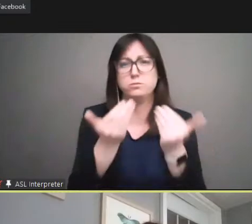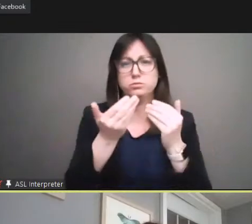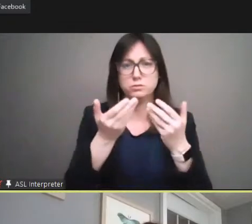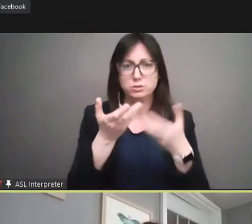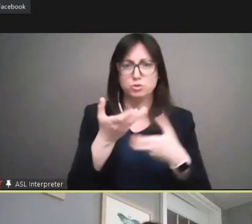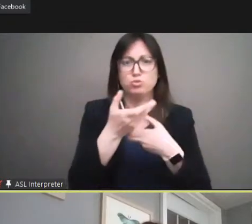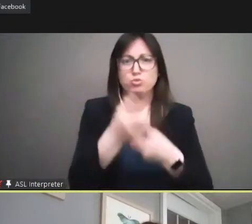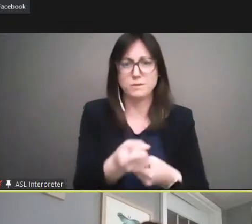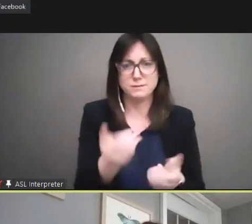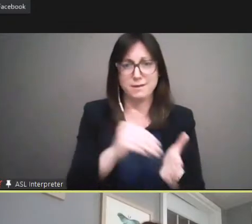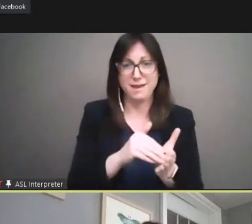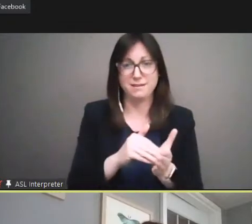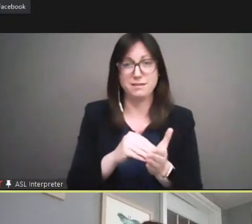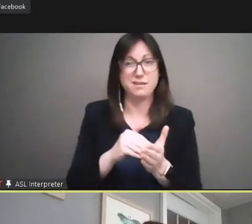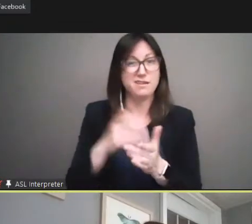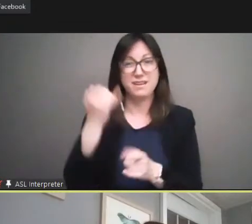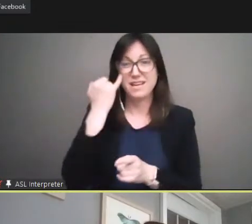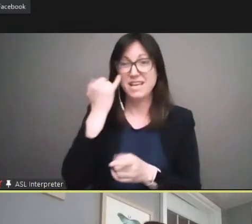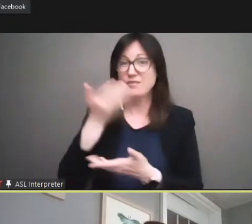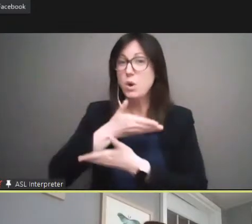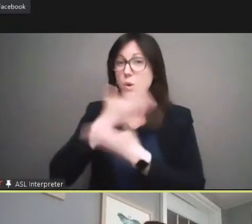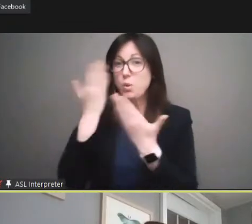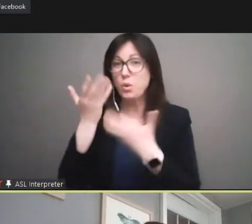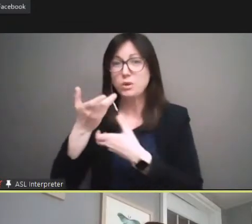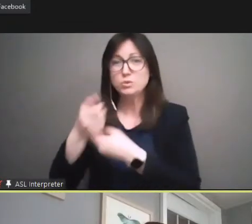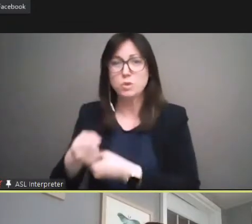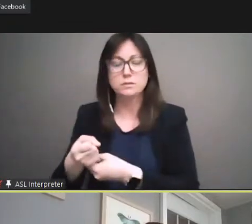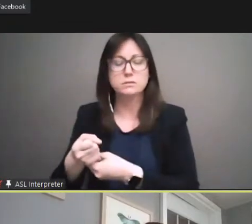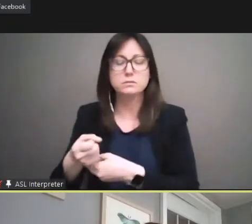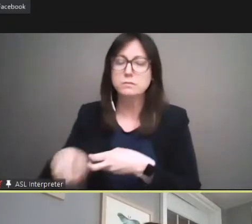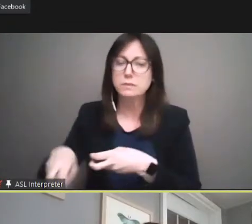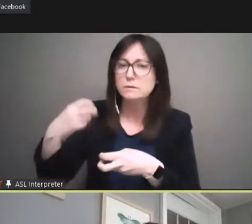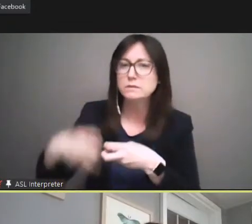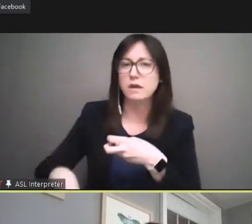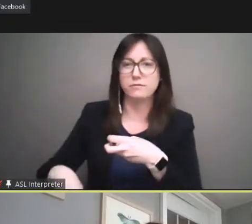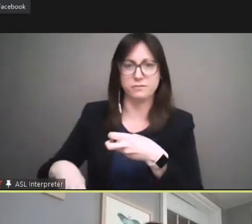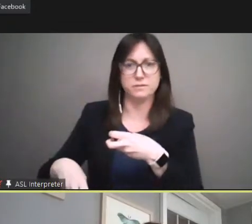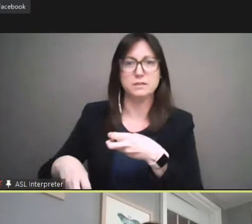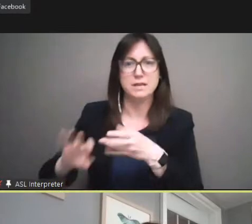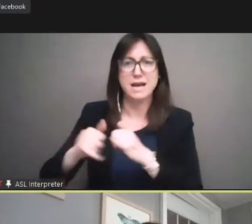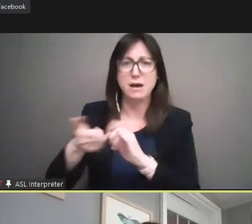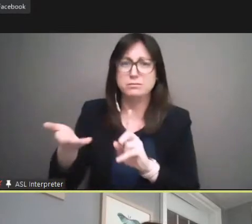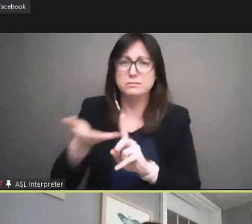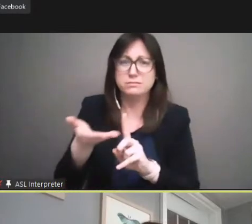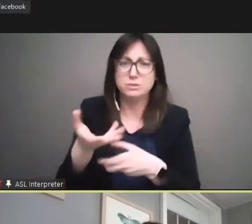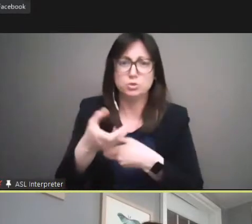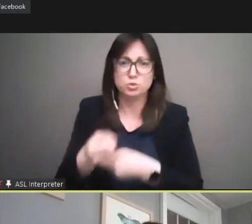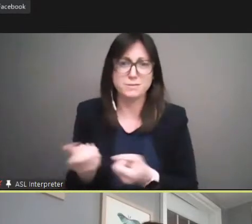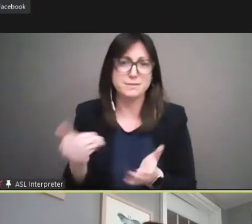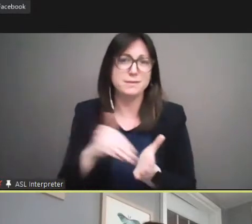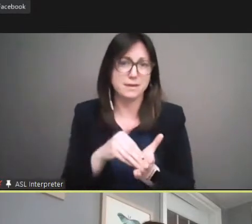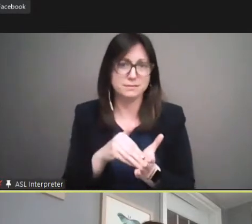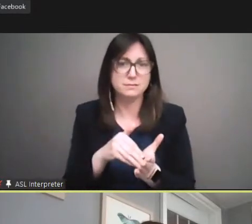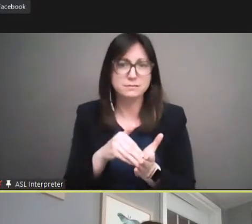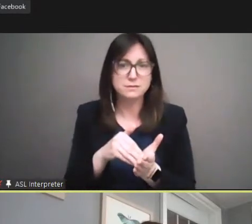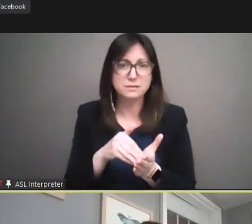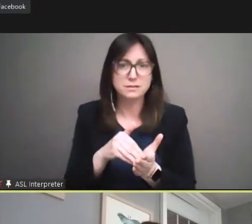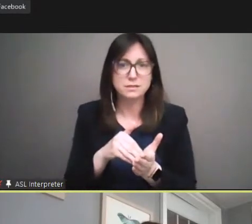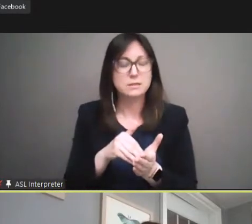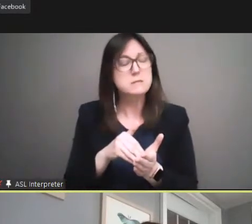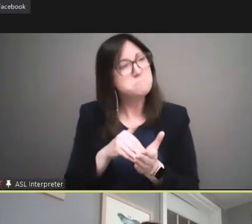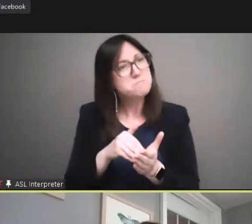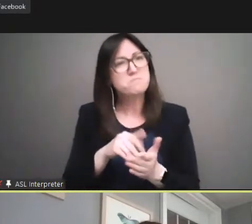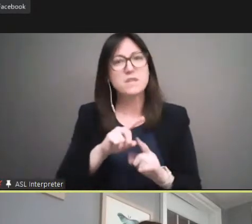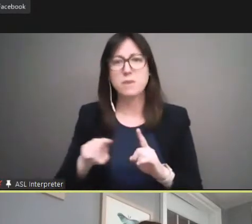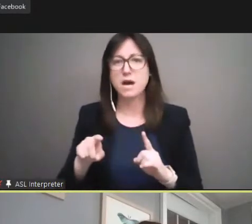lost, it's so much harder to get back, and that is something that makes you work